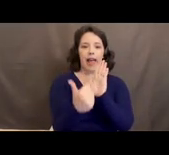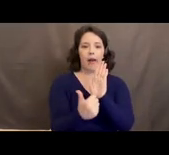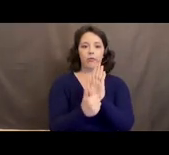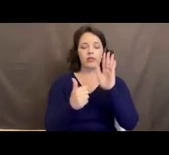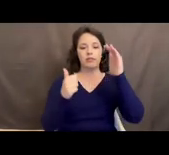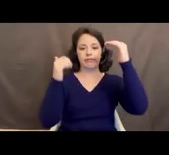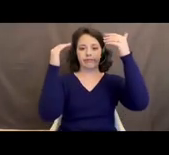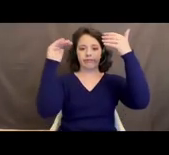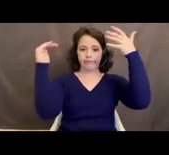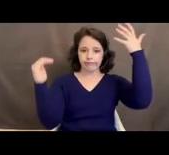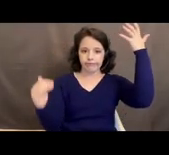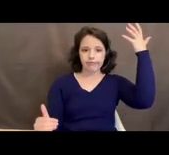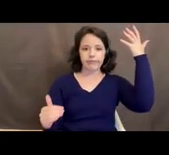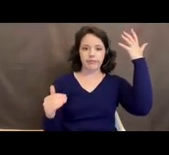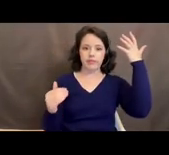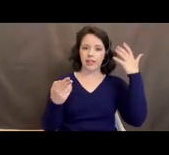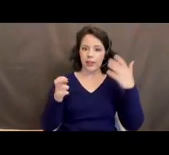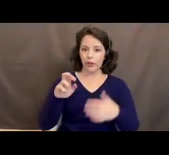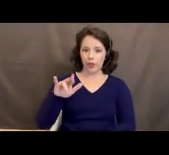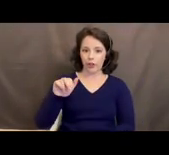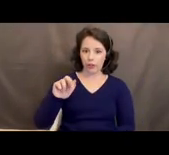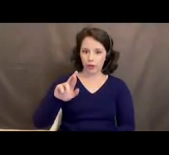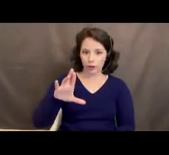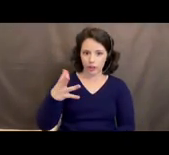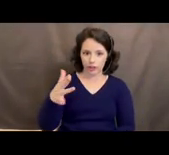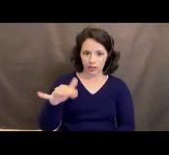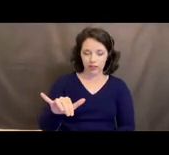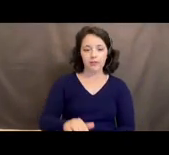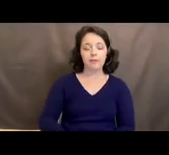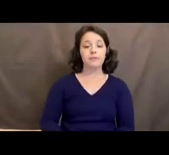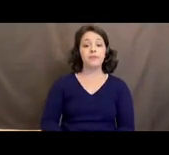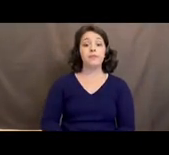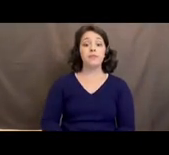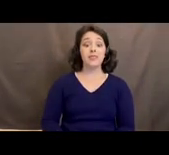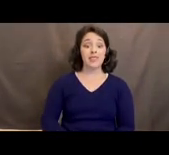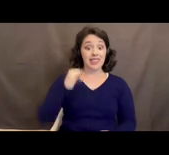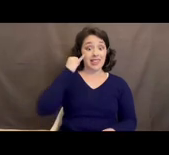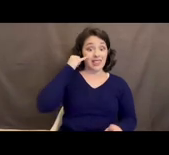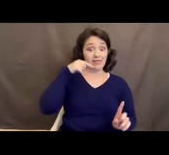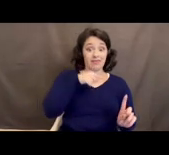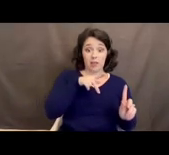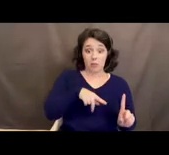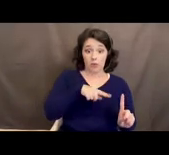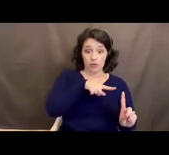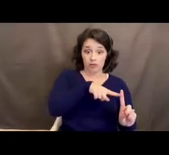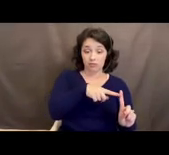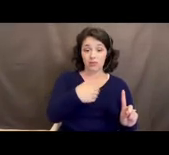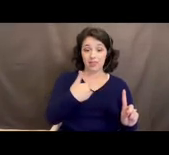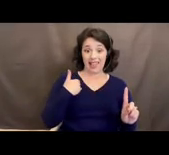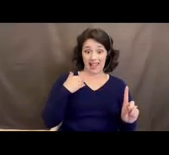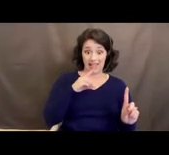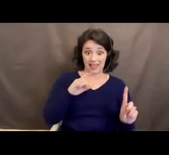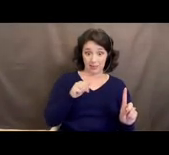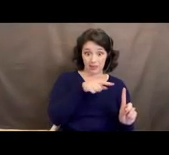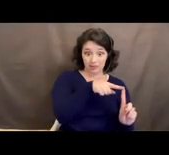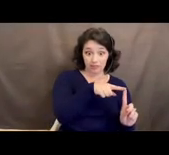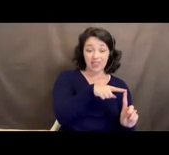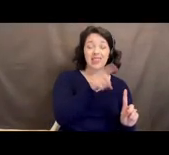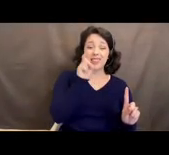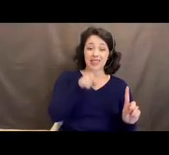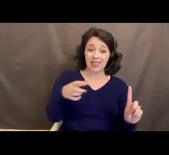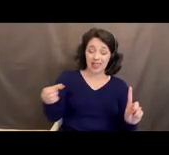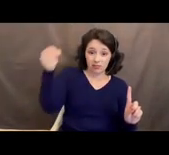with opening or managing their ABLE account, someone can be designated, and it should be in this order.